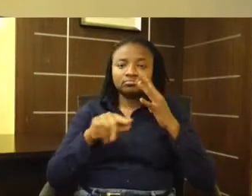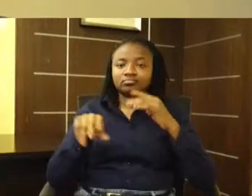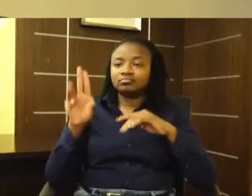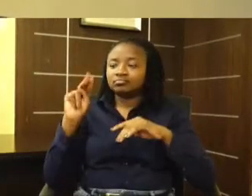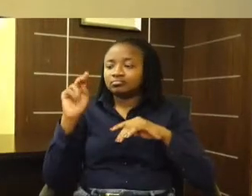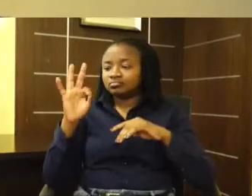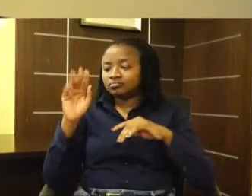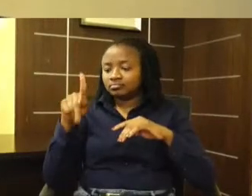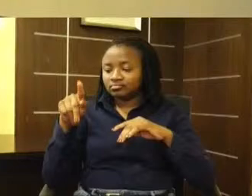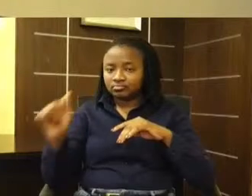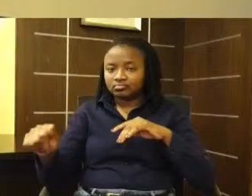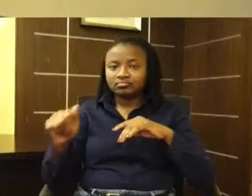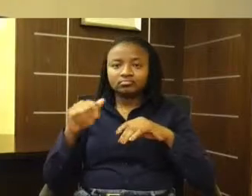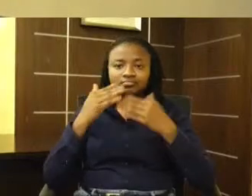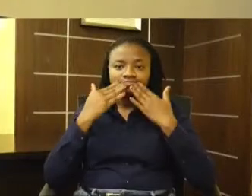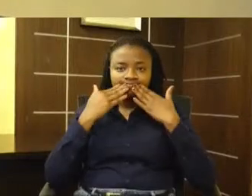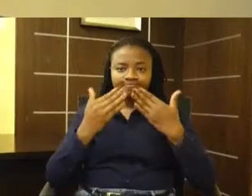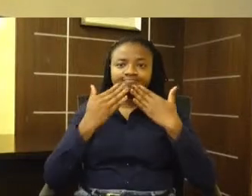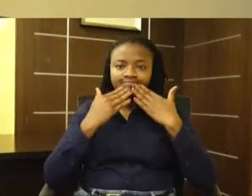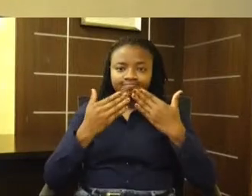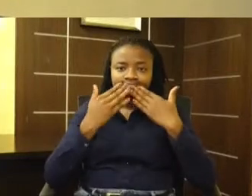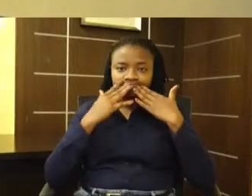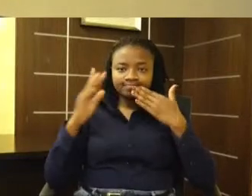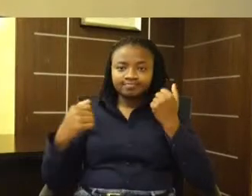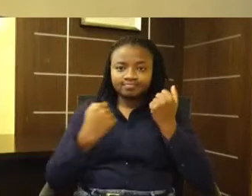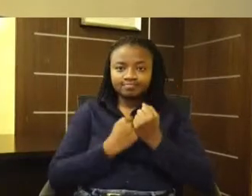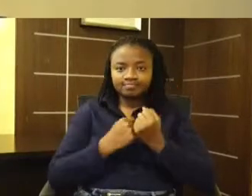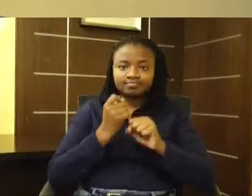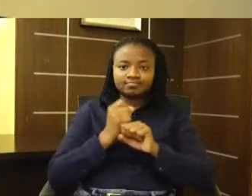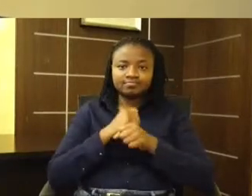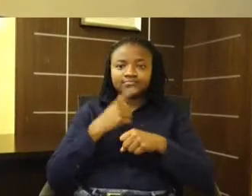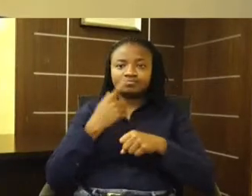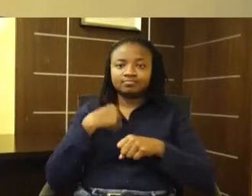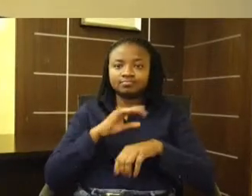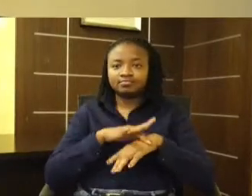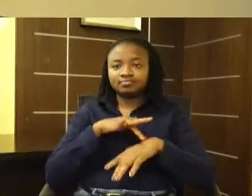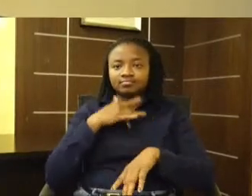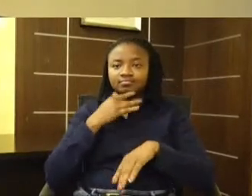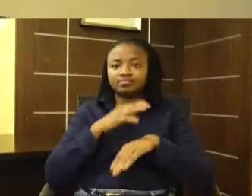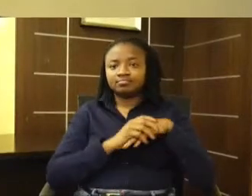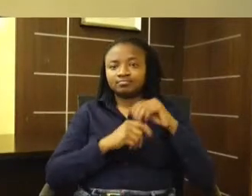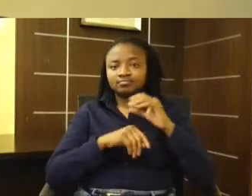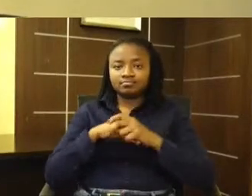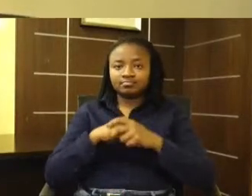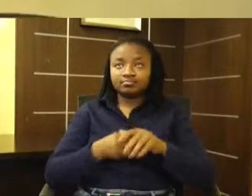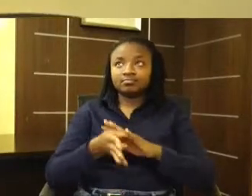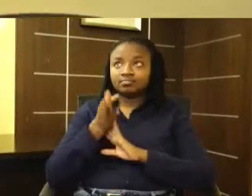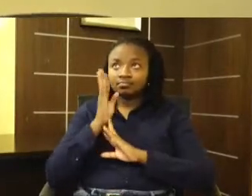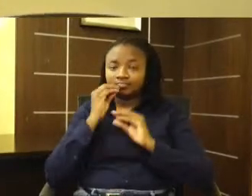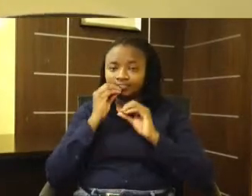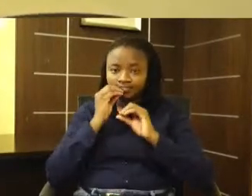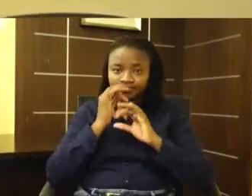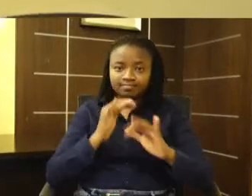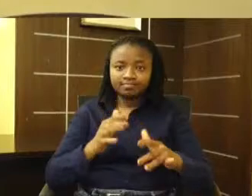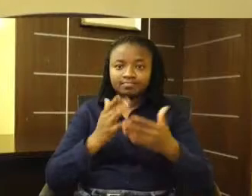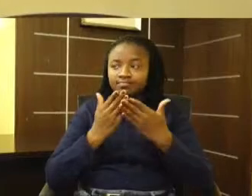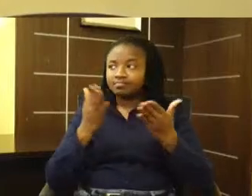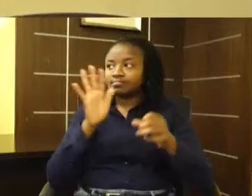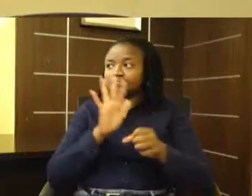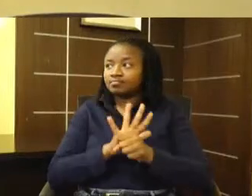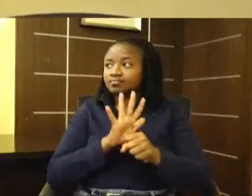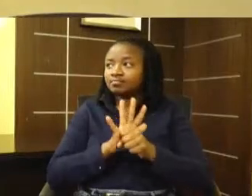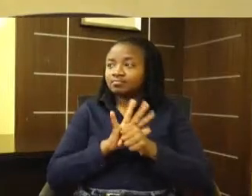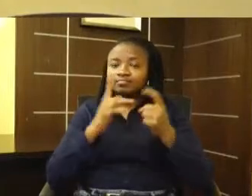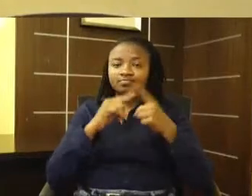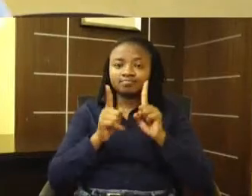our stay here very comfortable, and we are very, very grateful. Na Mungu awabariki sana, sana, sana. Not